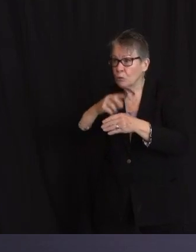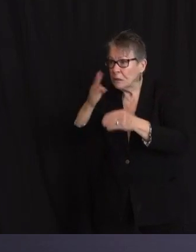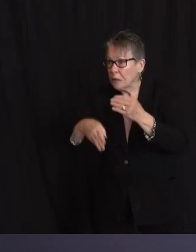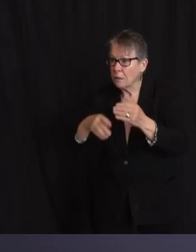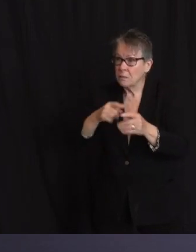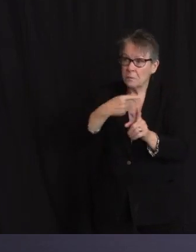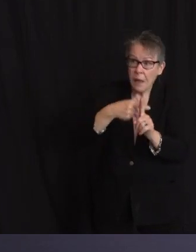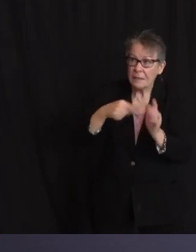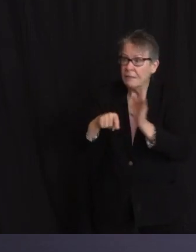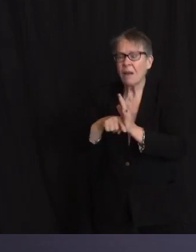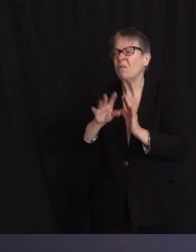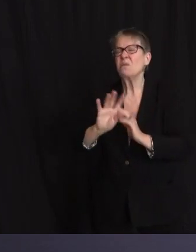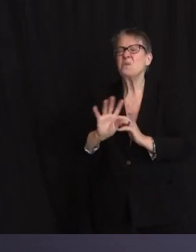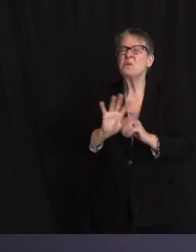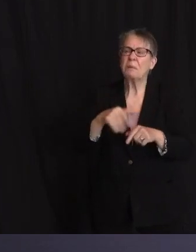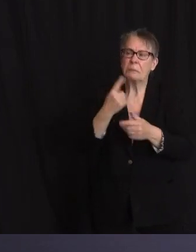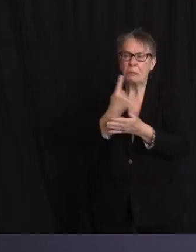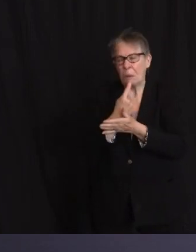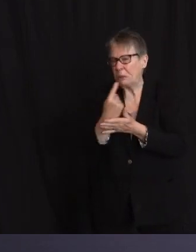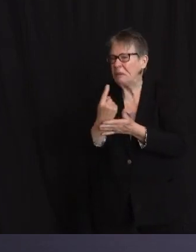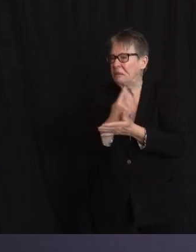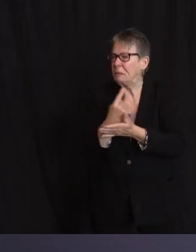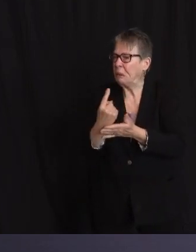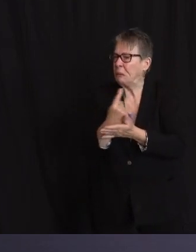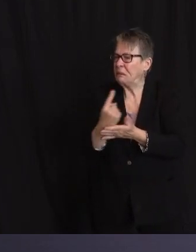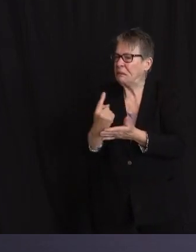but the reality is